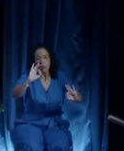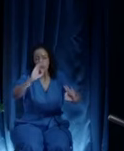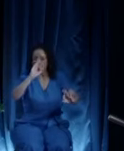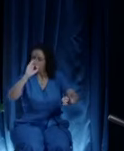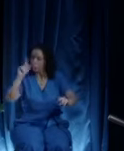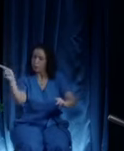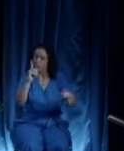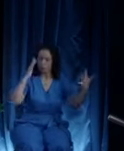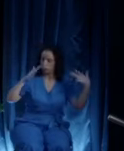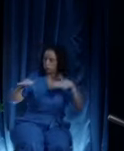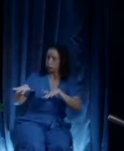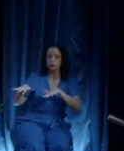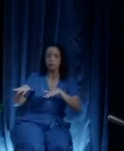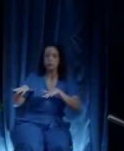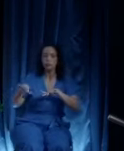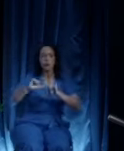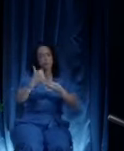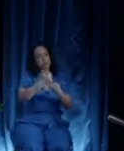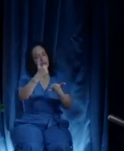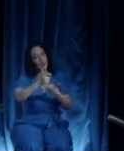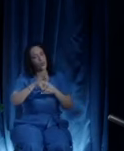survive, even if it makes you boring to historians.